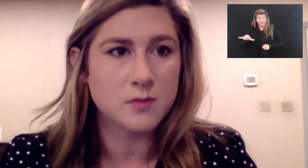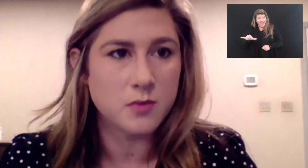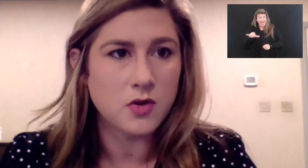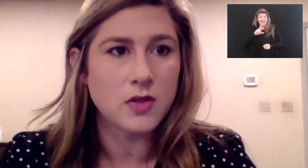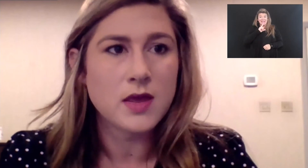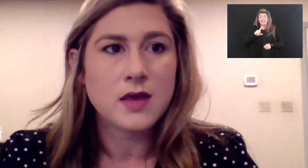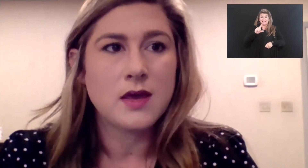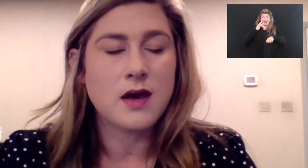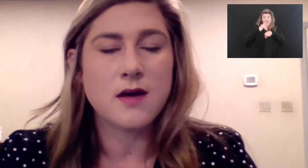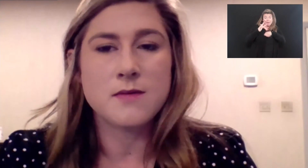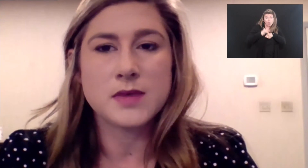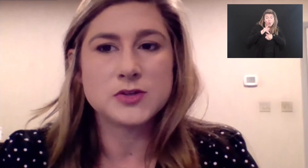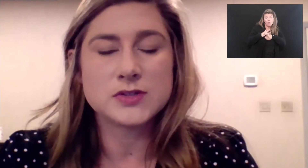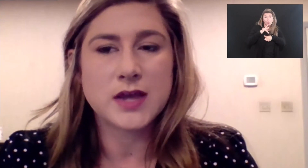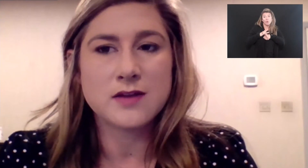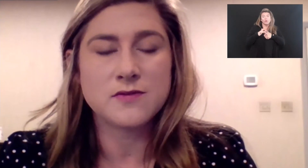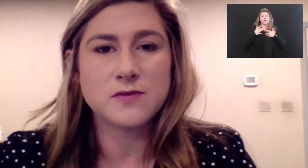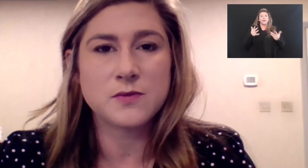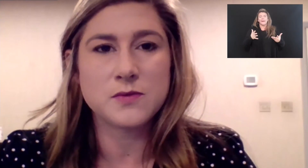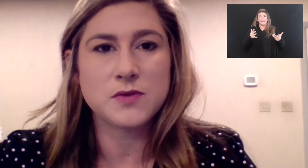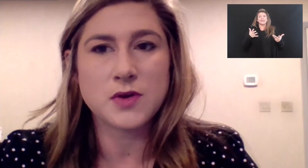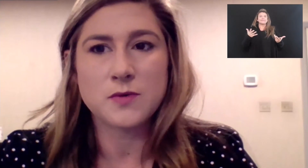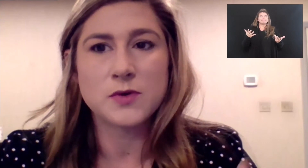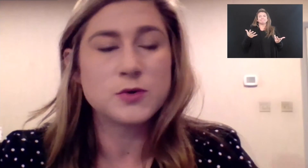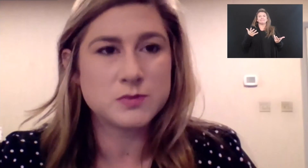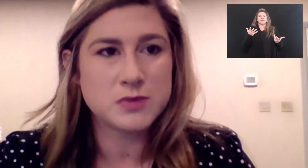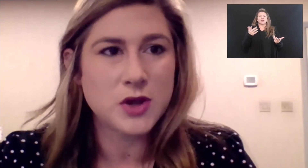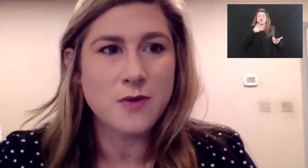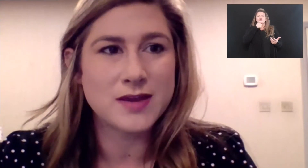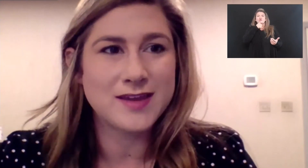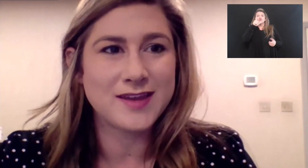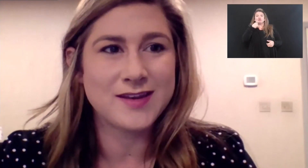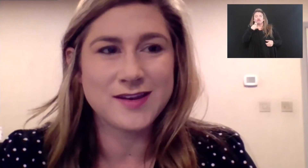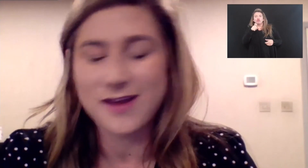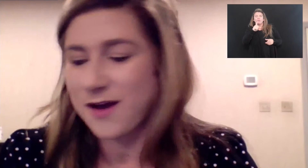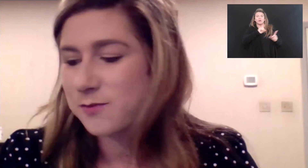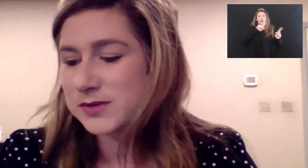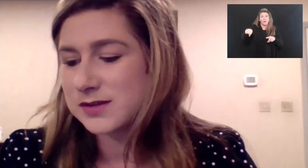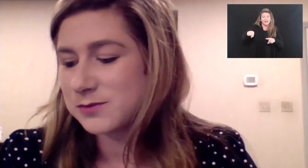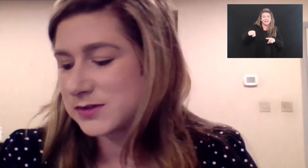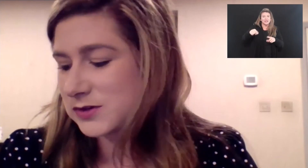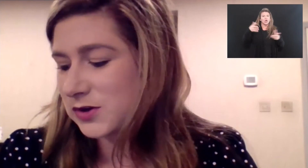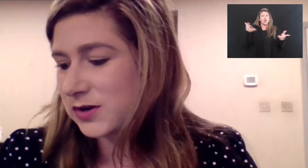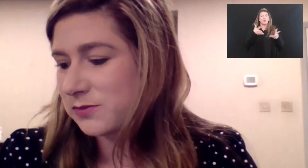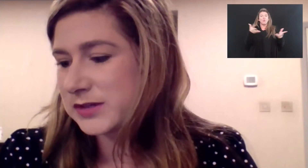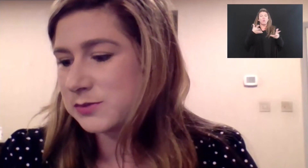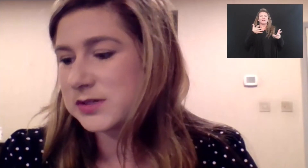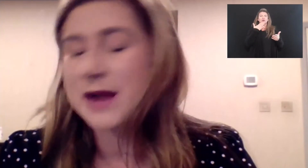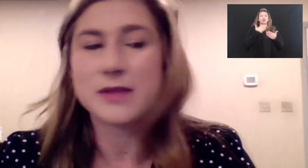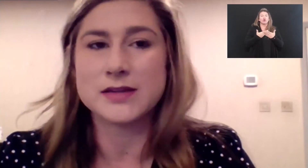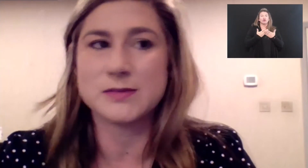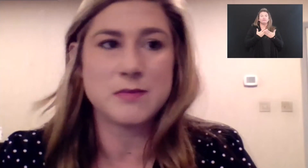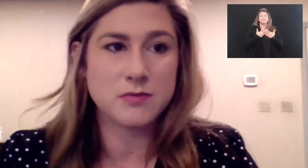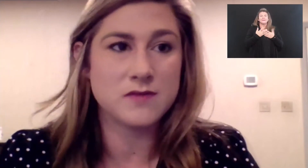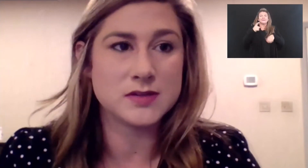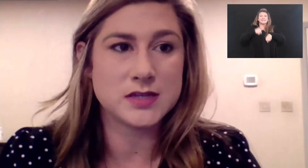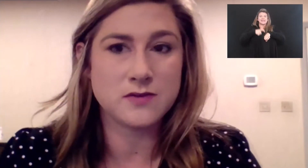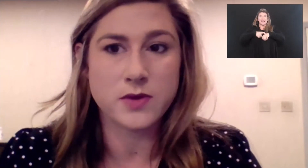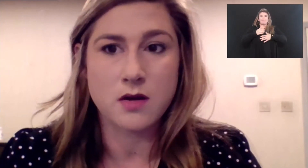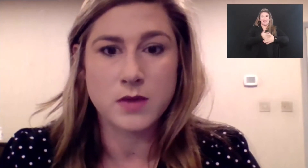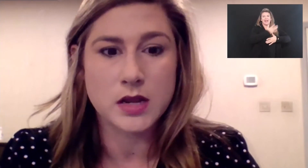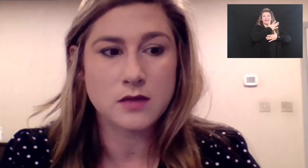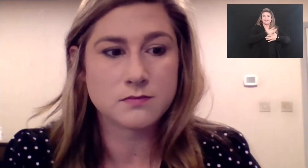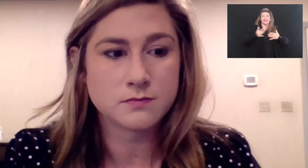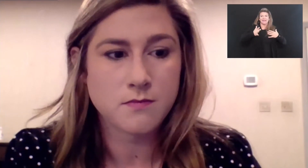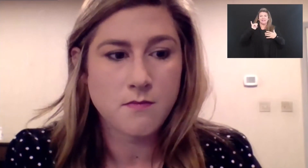it available? And just kind of, who should be going, and what's a good, reasonable timeline to maybe revisit